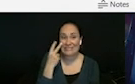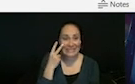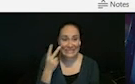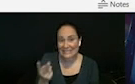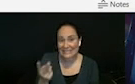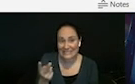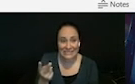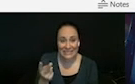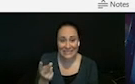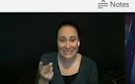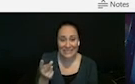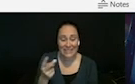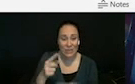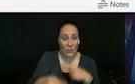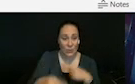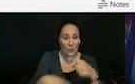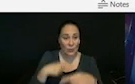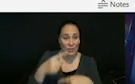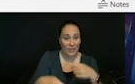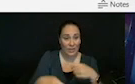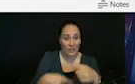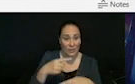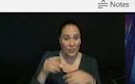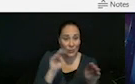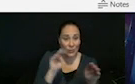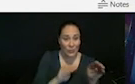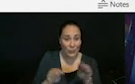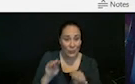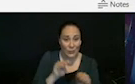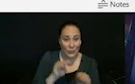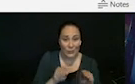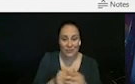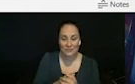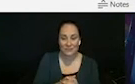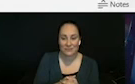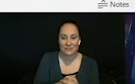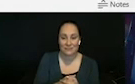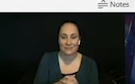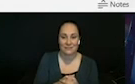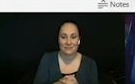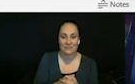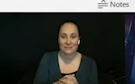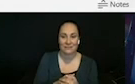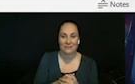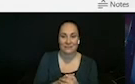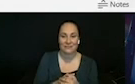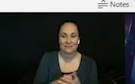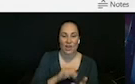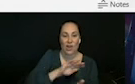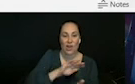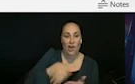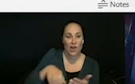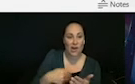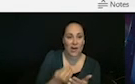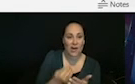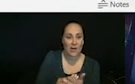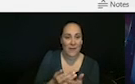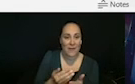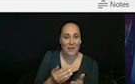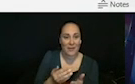bike moving forward. All parts of the bike would be moving forward at the same velocity.